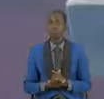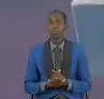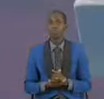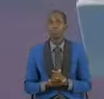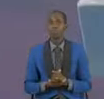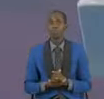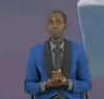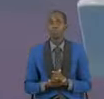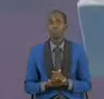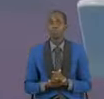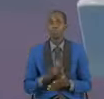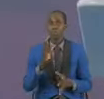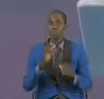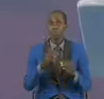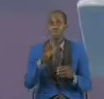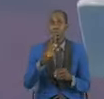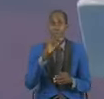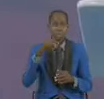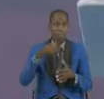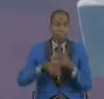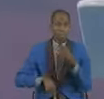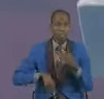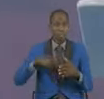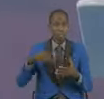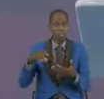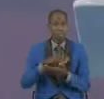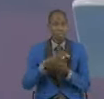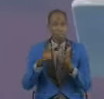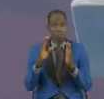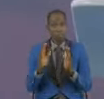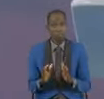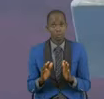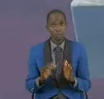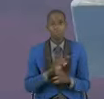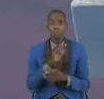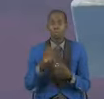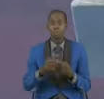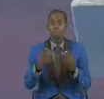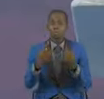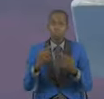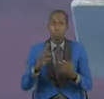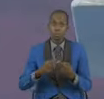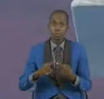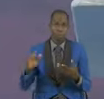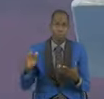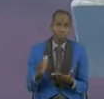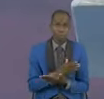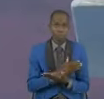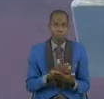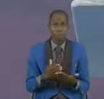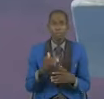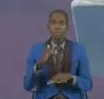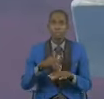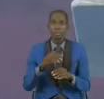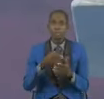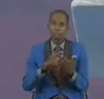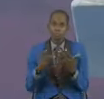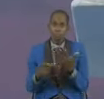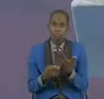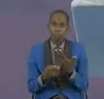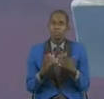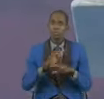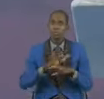deep alive, choir, when you come to sing at the crusade, don't bring that